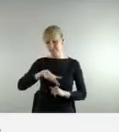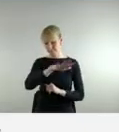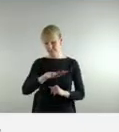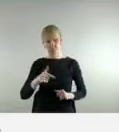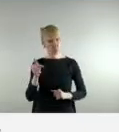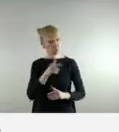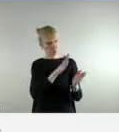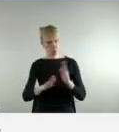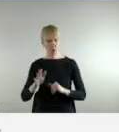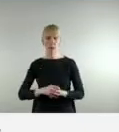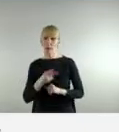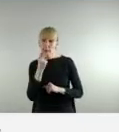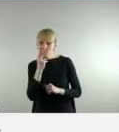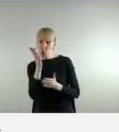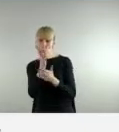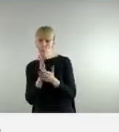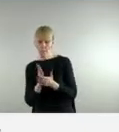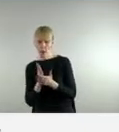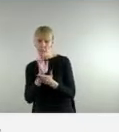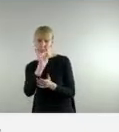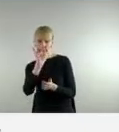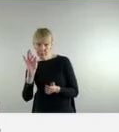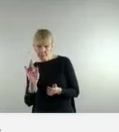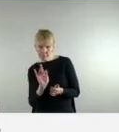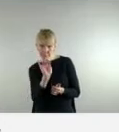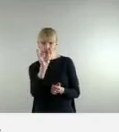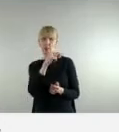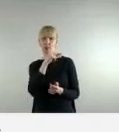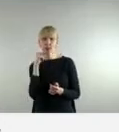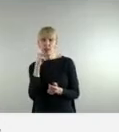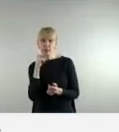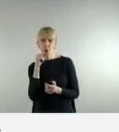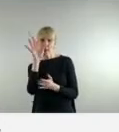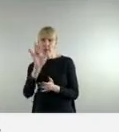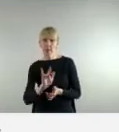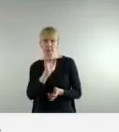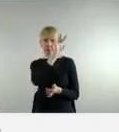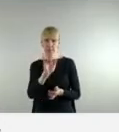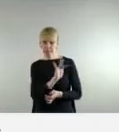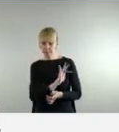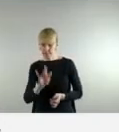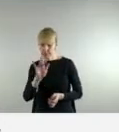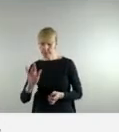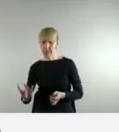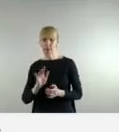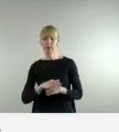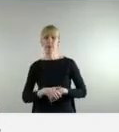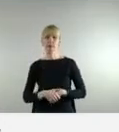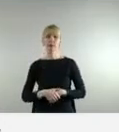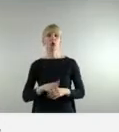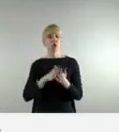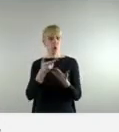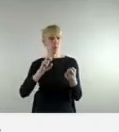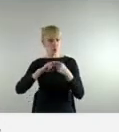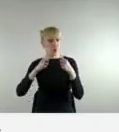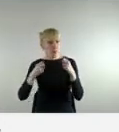all the red lines is the outage of electricity that also gives